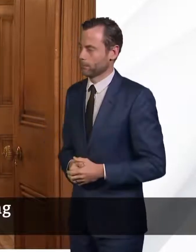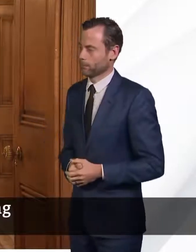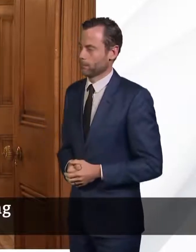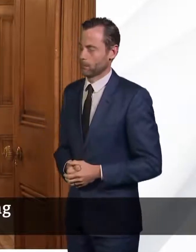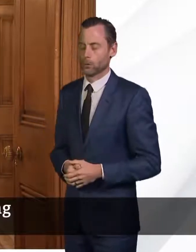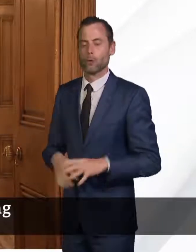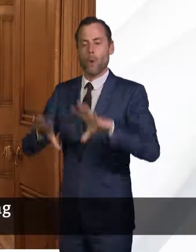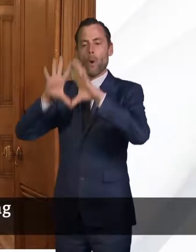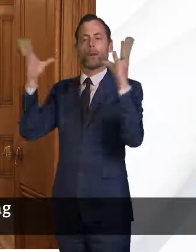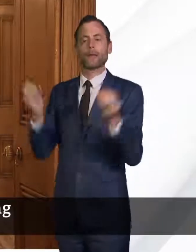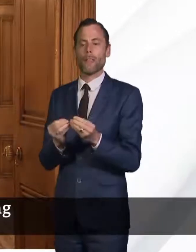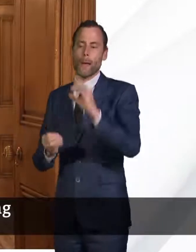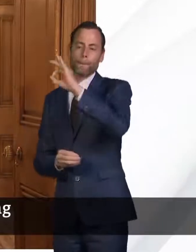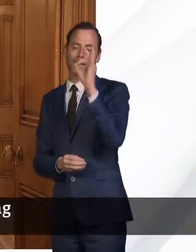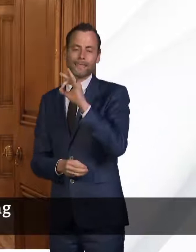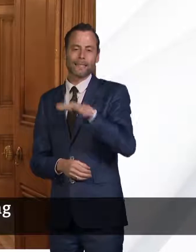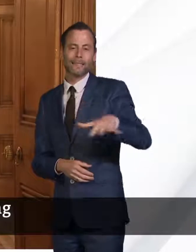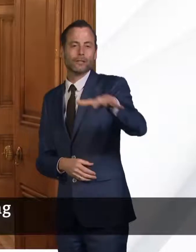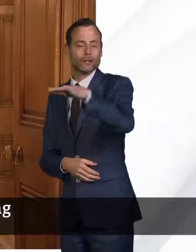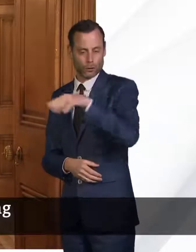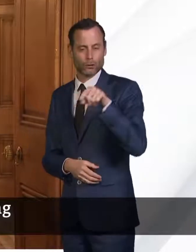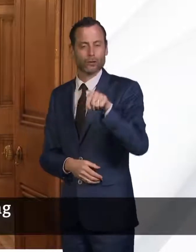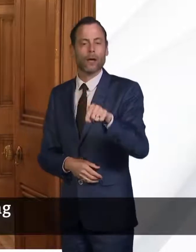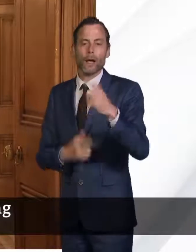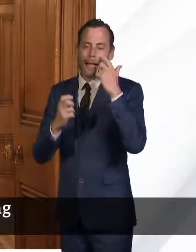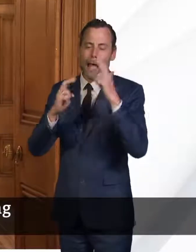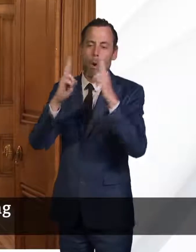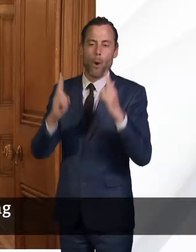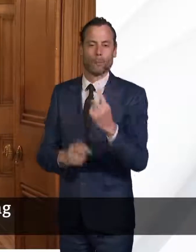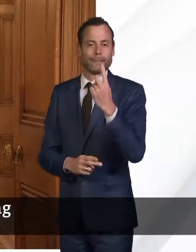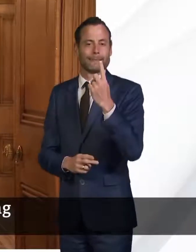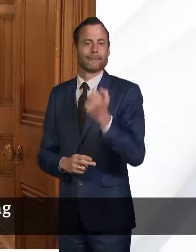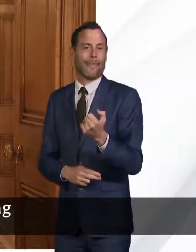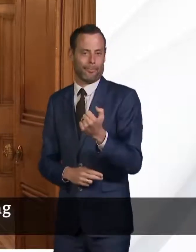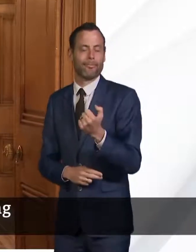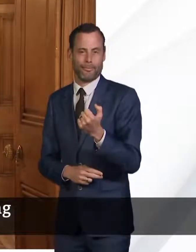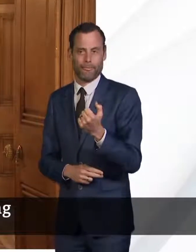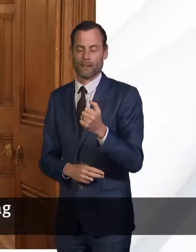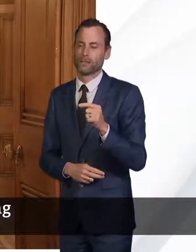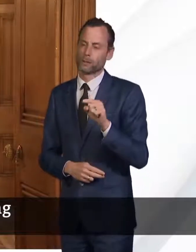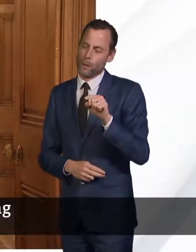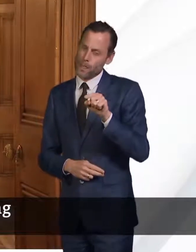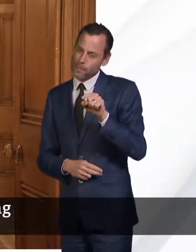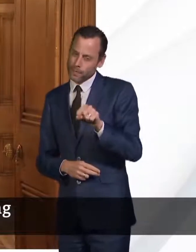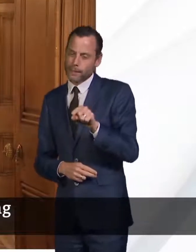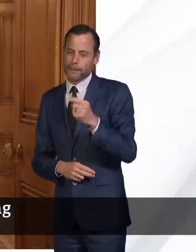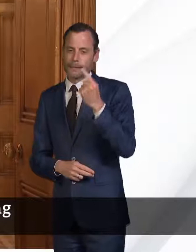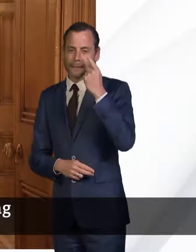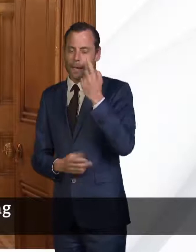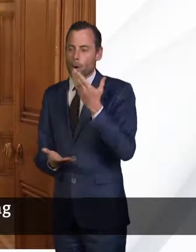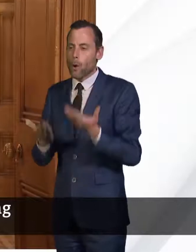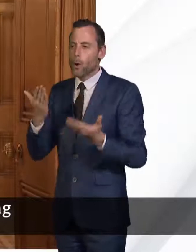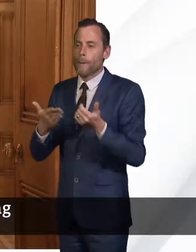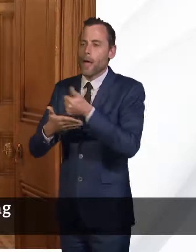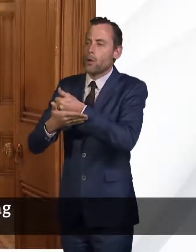care homes is around a sixth of the total, which is just below what we see in normal times. I want to